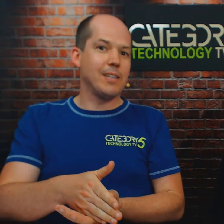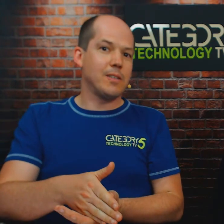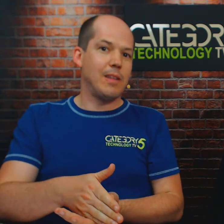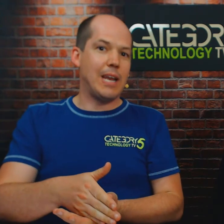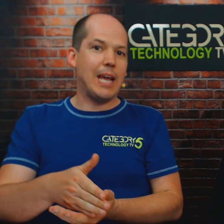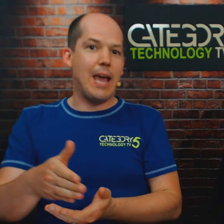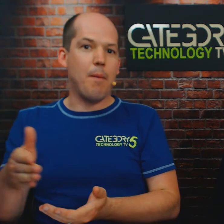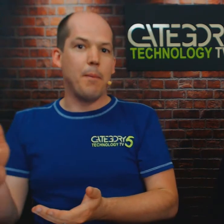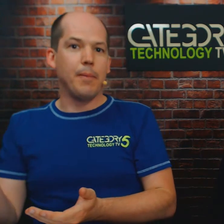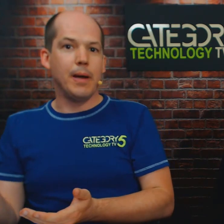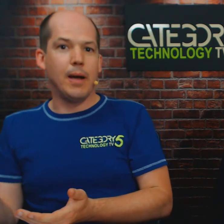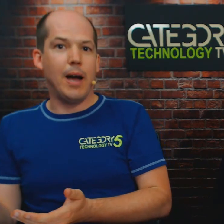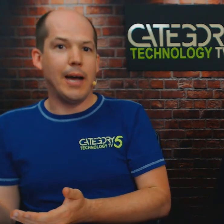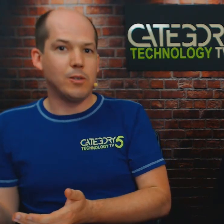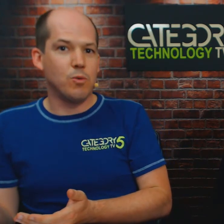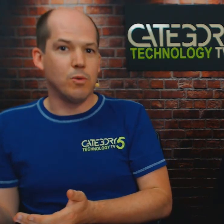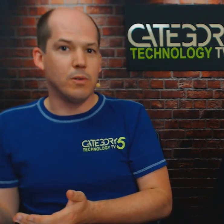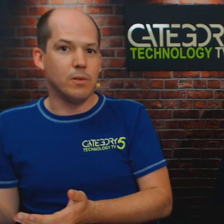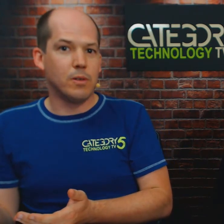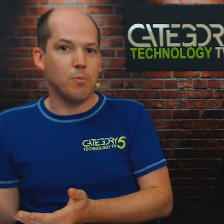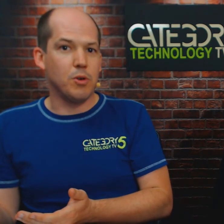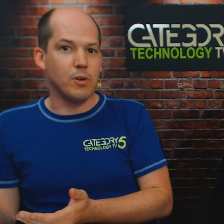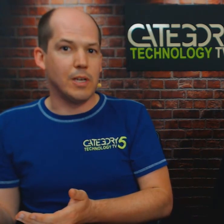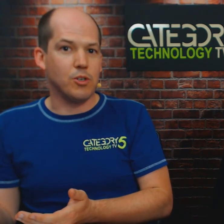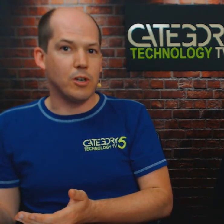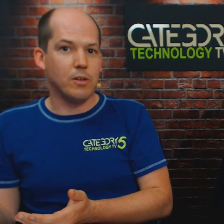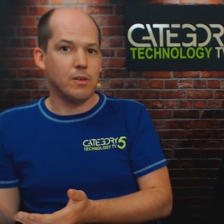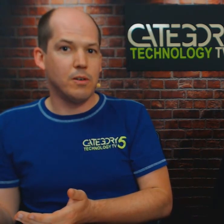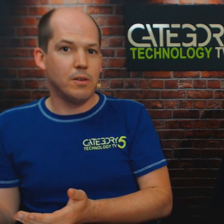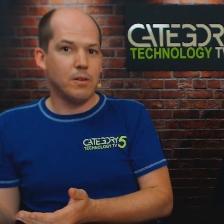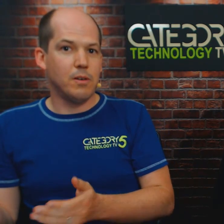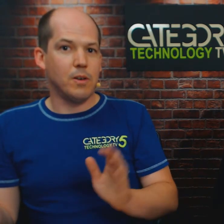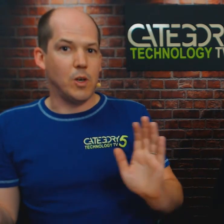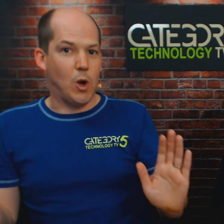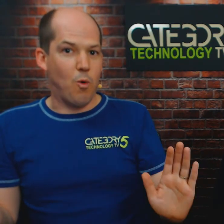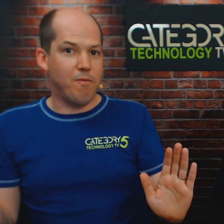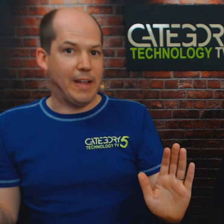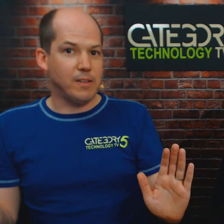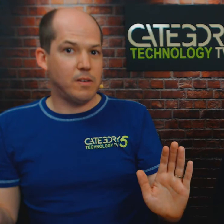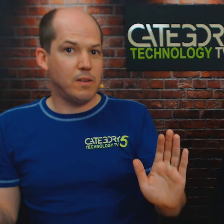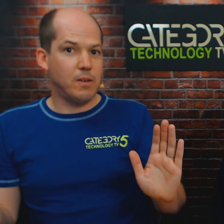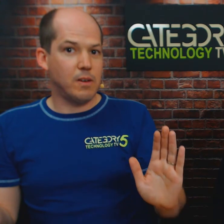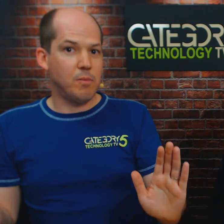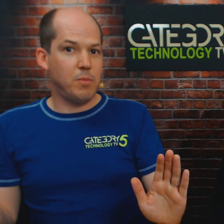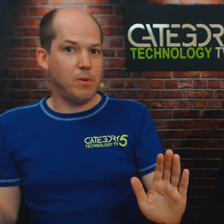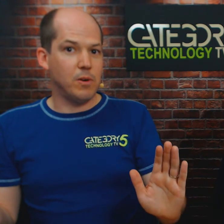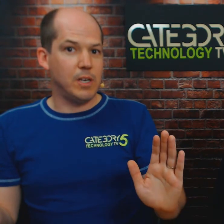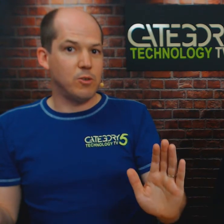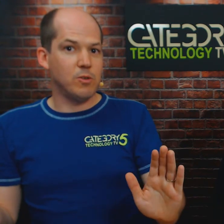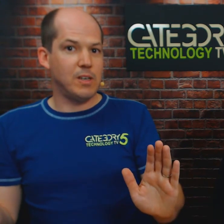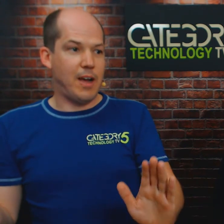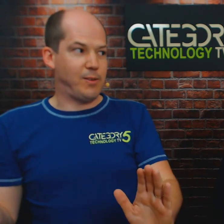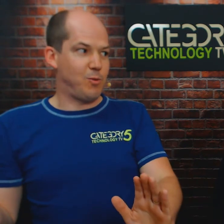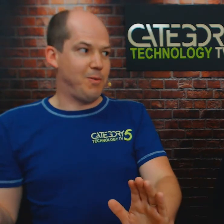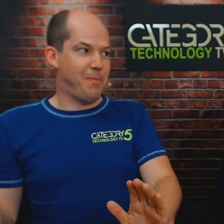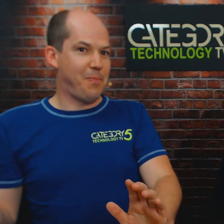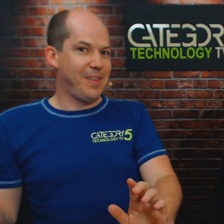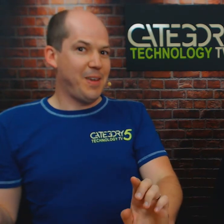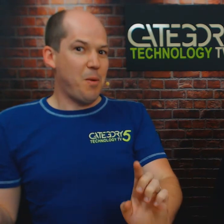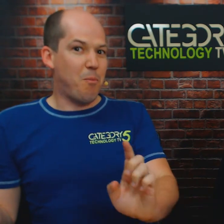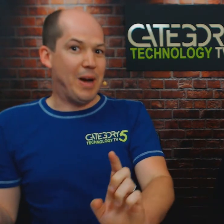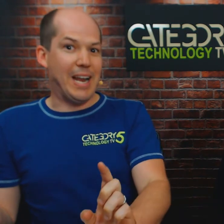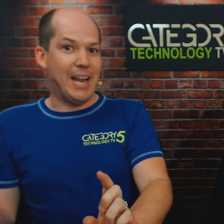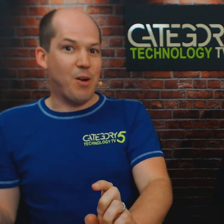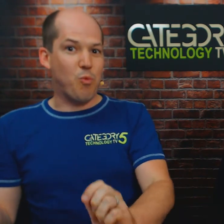scientist than I am a high school computer teacher. No offense to computer teachers in high school.